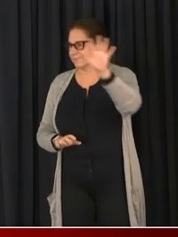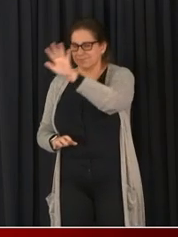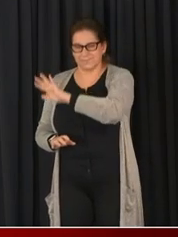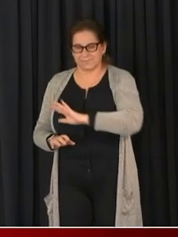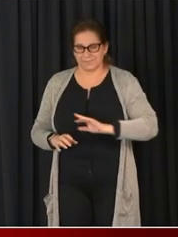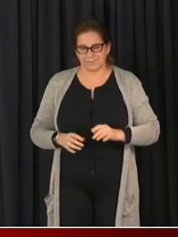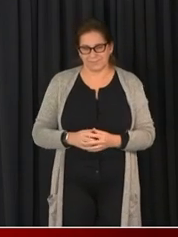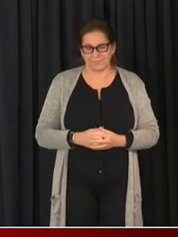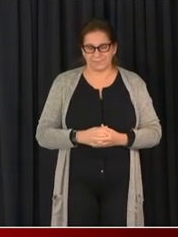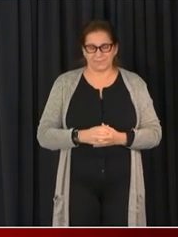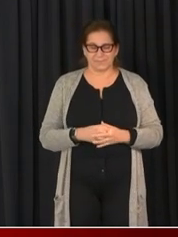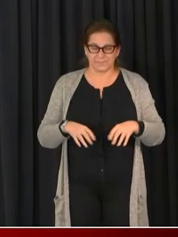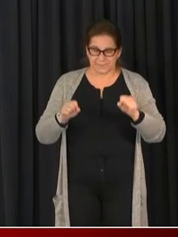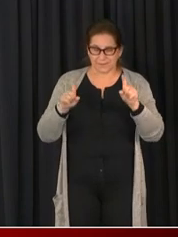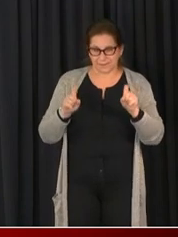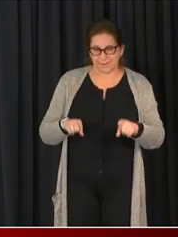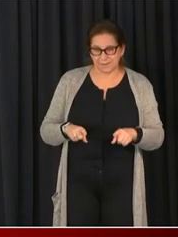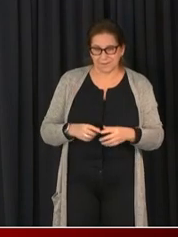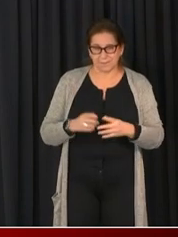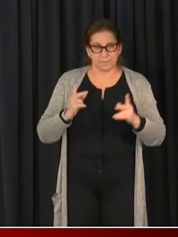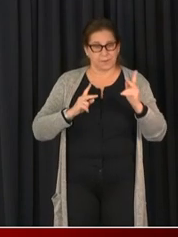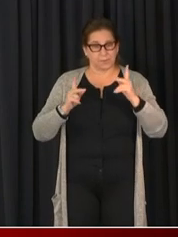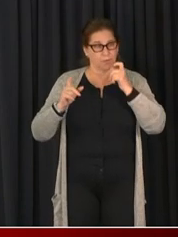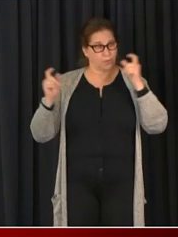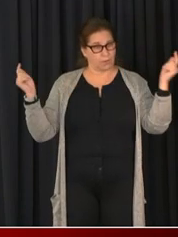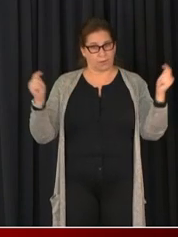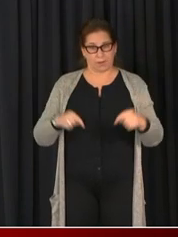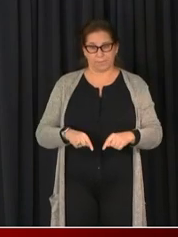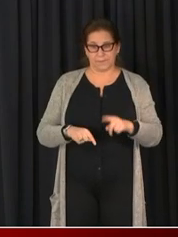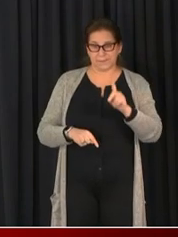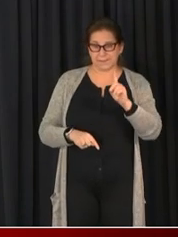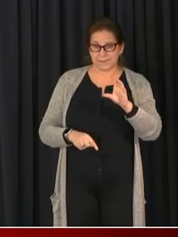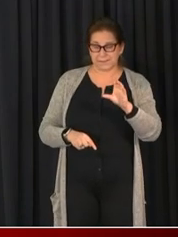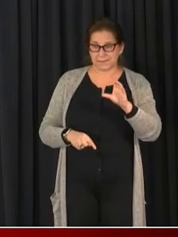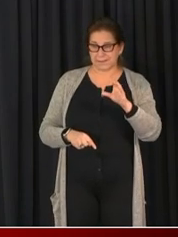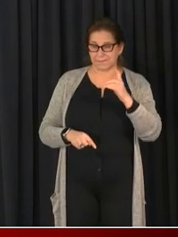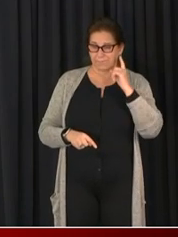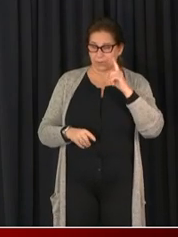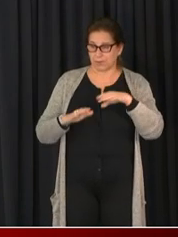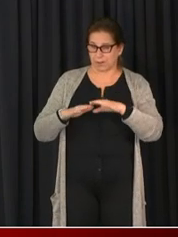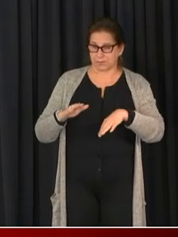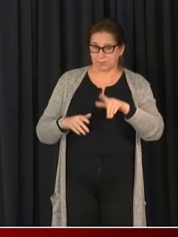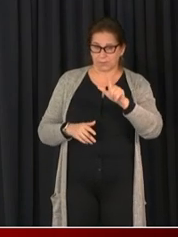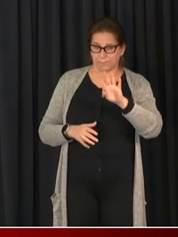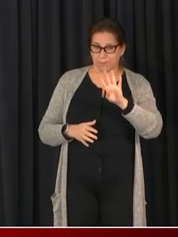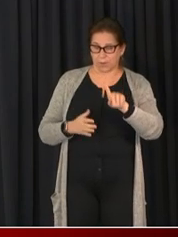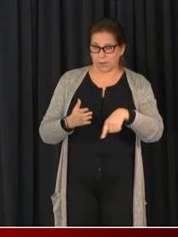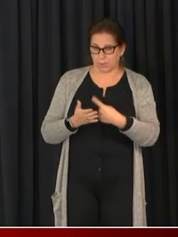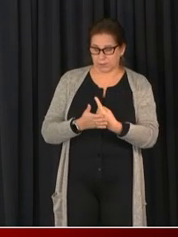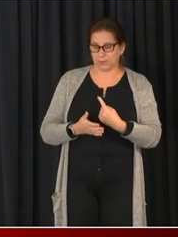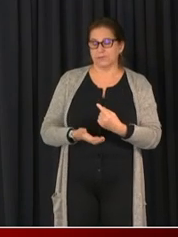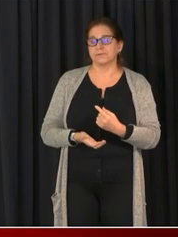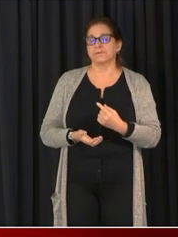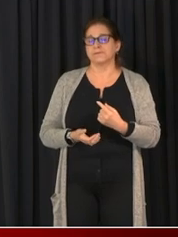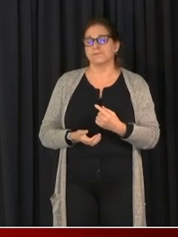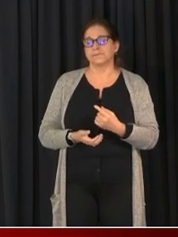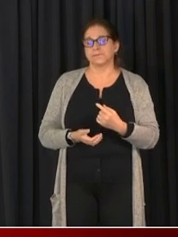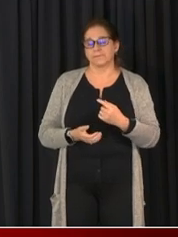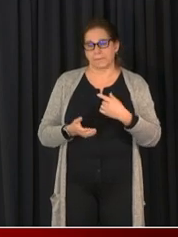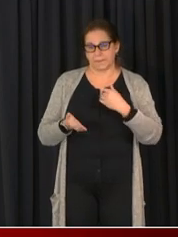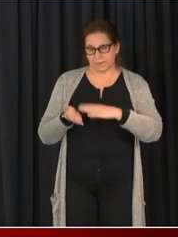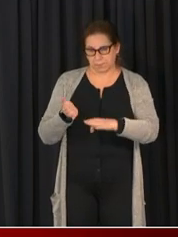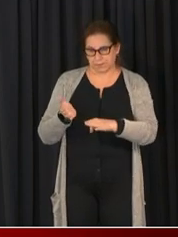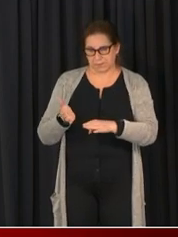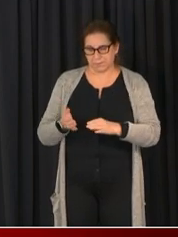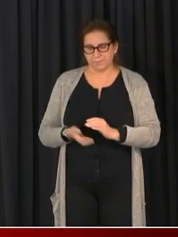case. Visitors coming to D.C. for less than 24 hours are also exempt. And people traveling to